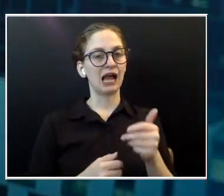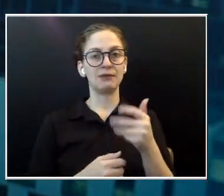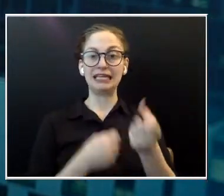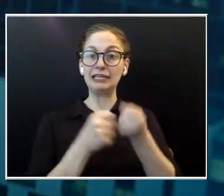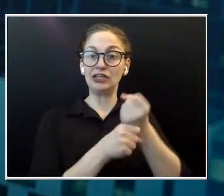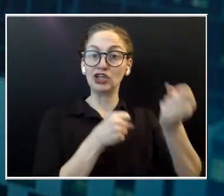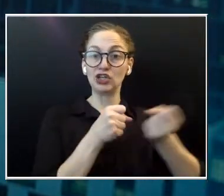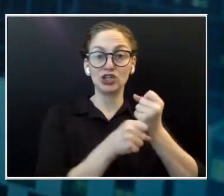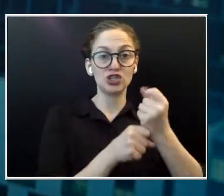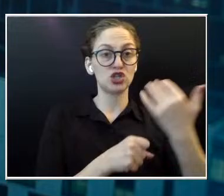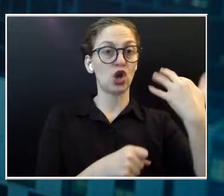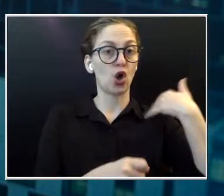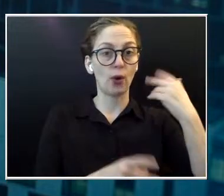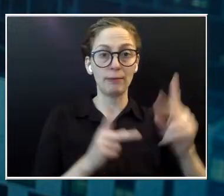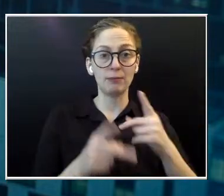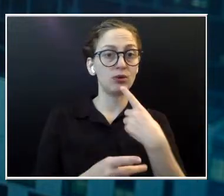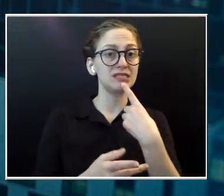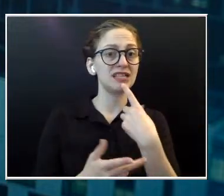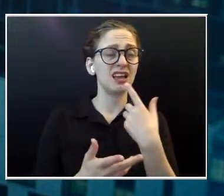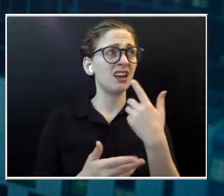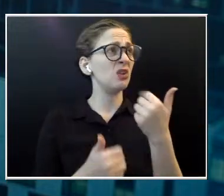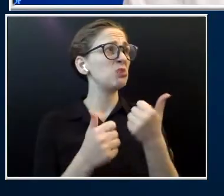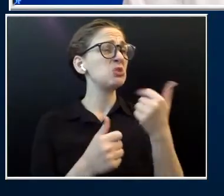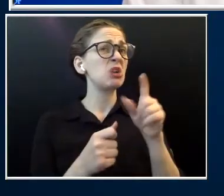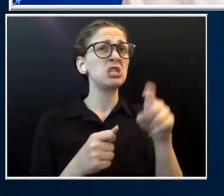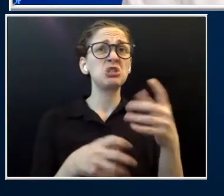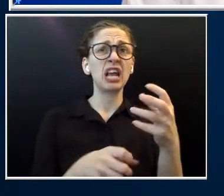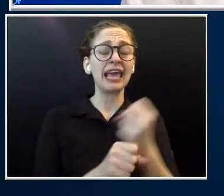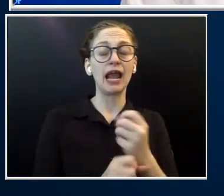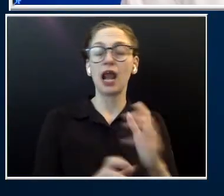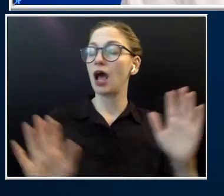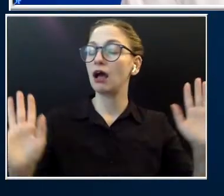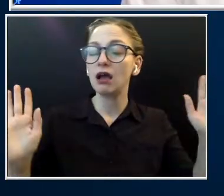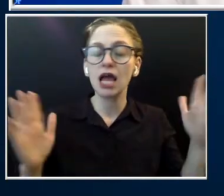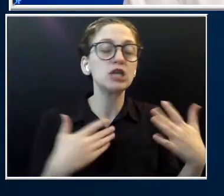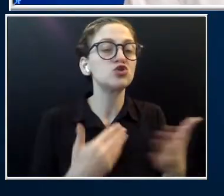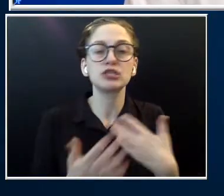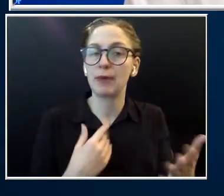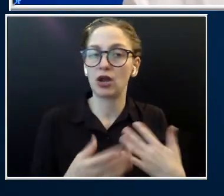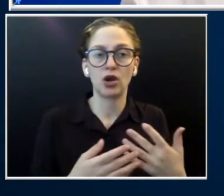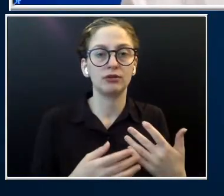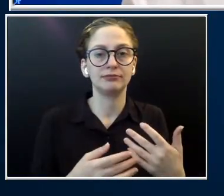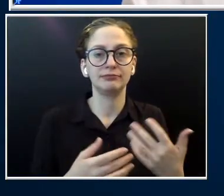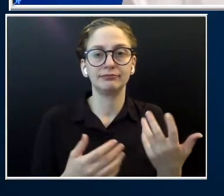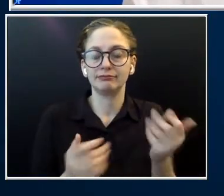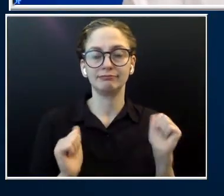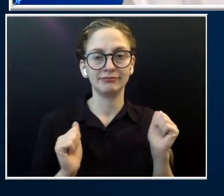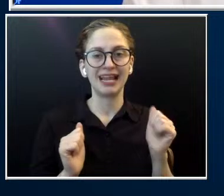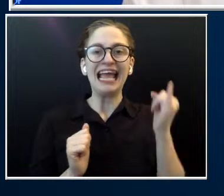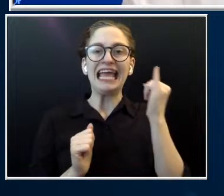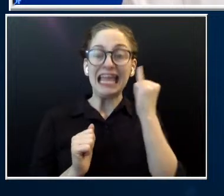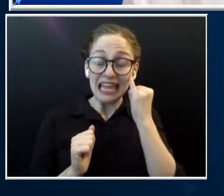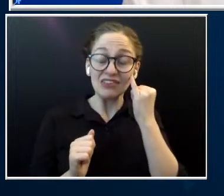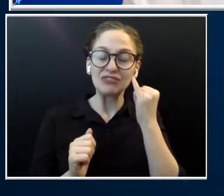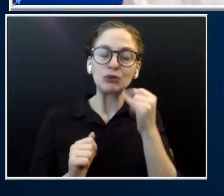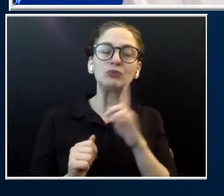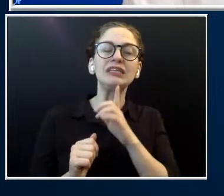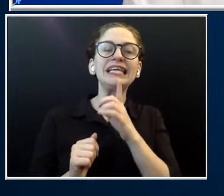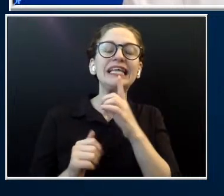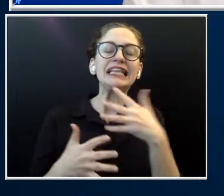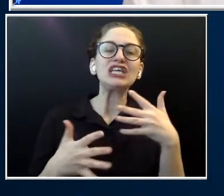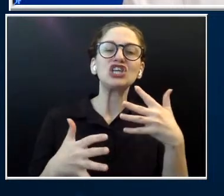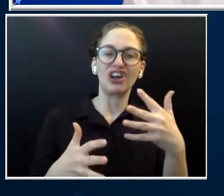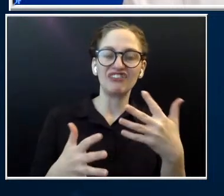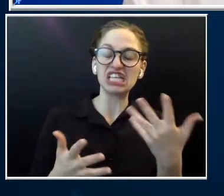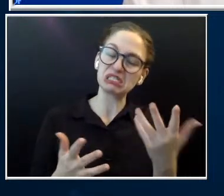like, yeah, whichever one they offer you, just take it. Yeah. And if you're really nervous, you can always get the Novavax. Just to say, we're not masking yet in the hospital,